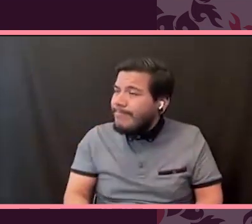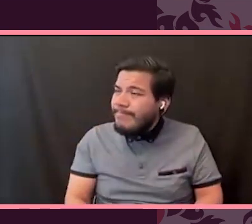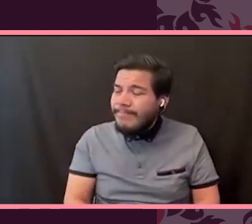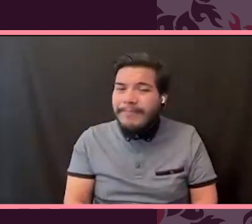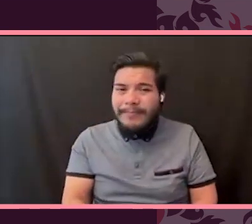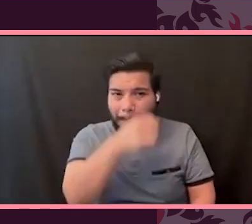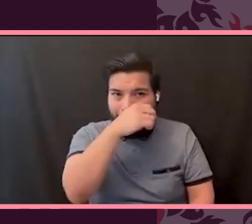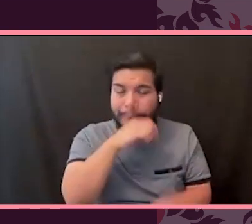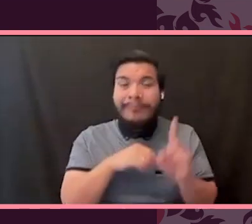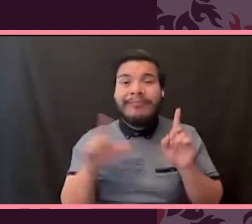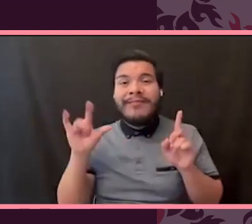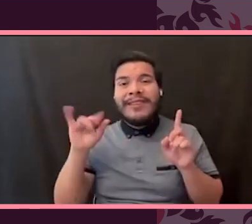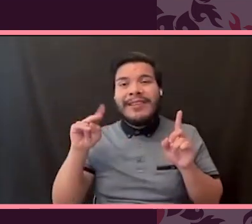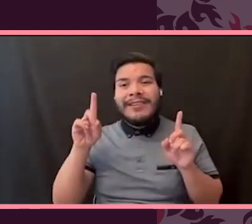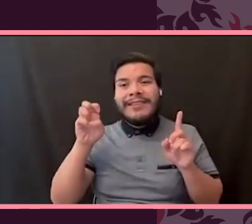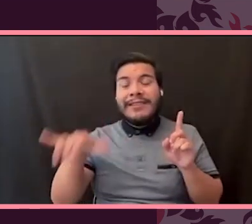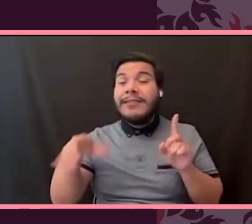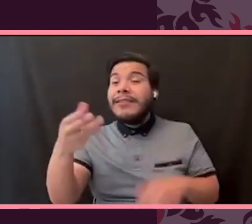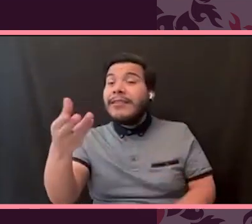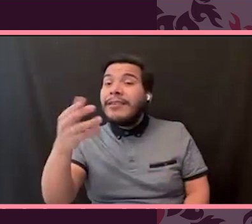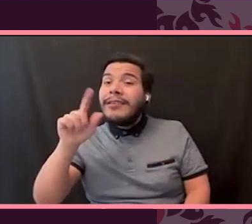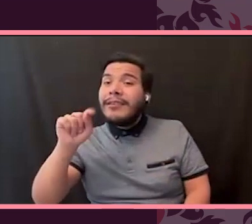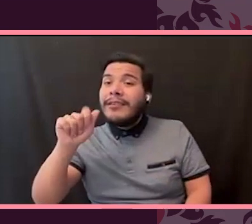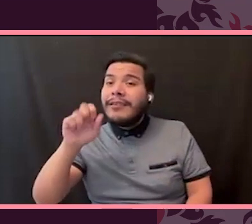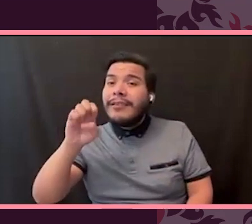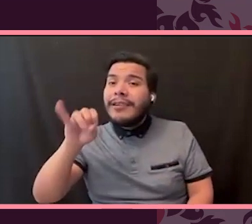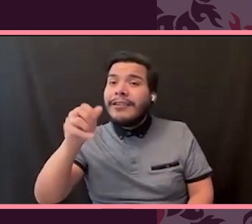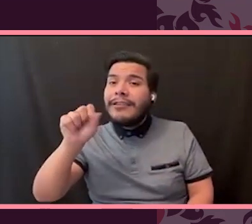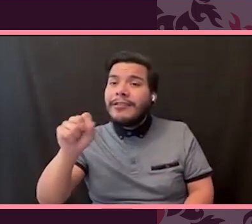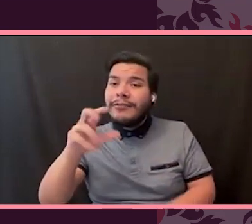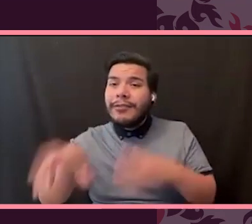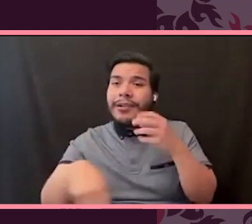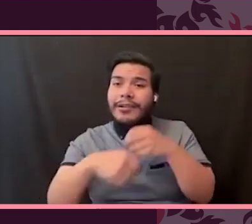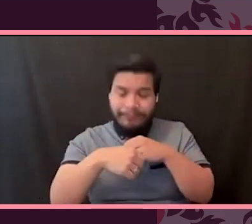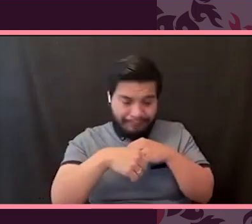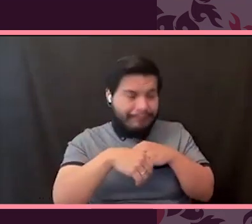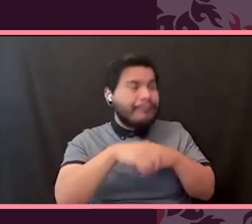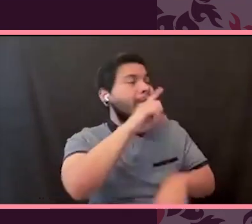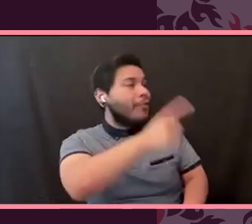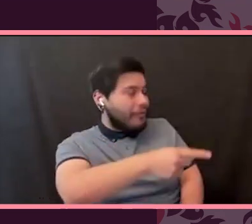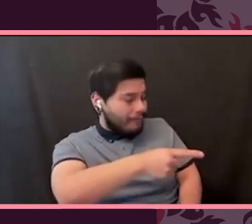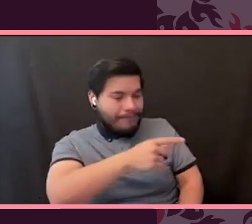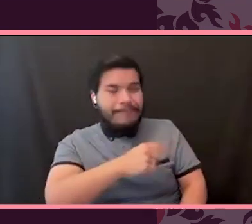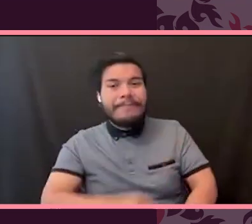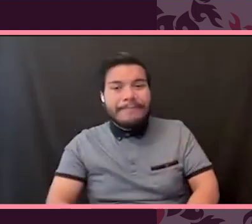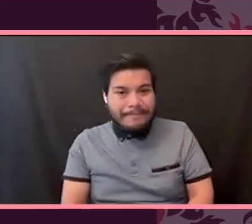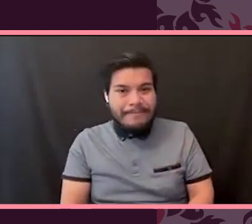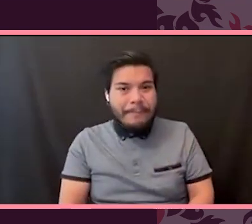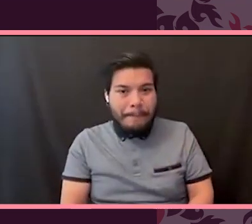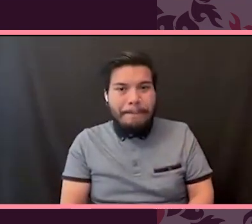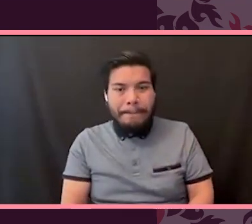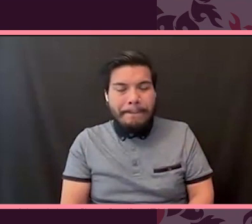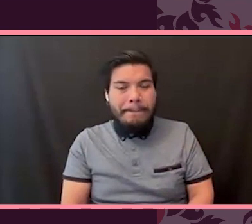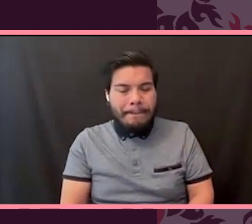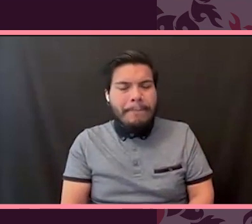This is Lindsey. Taejas, do you want to build on what Toren said? This is Taejas, sure. I